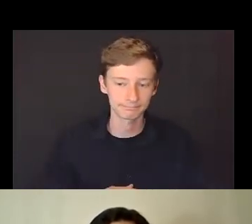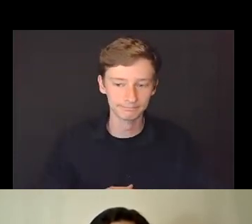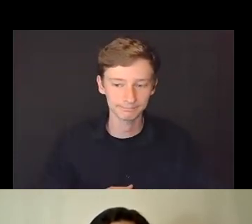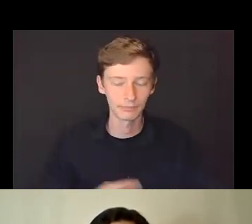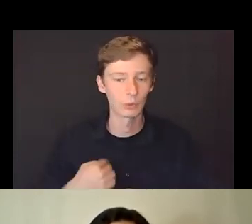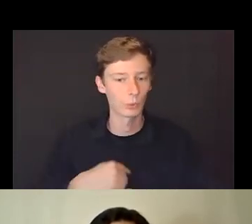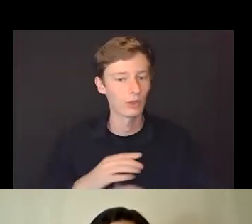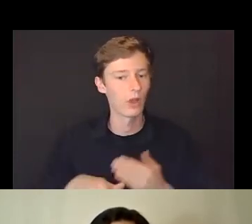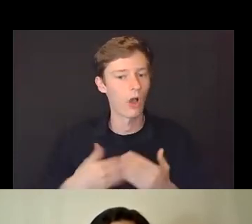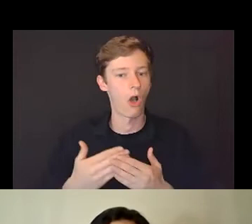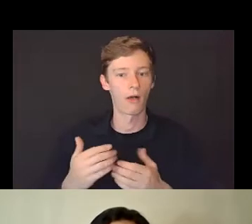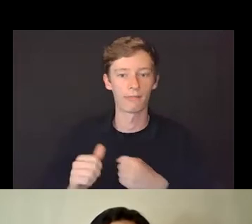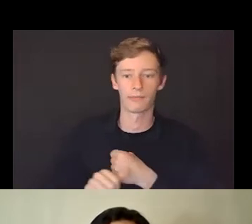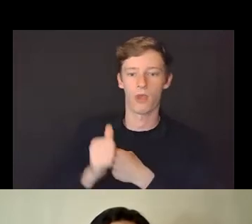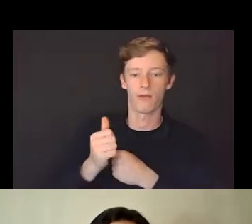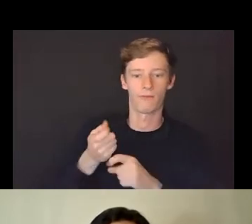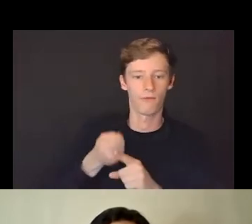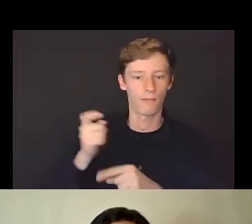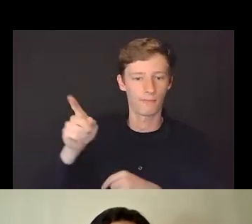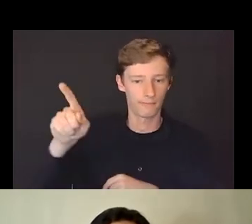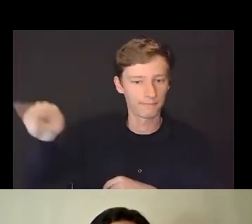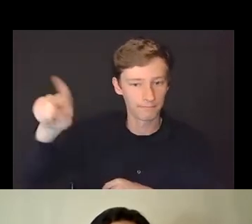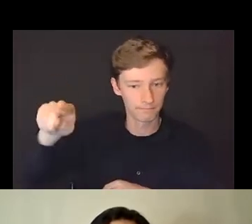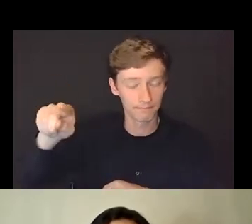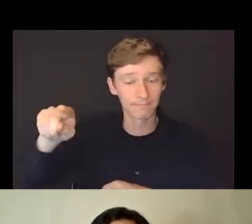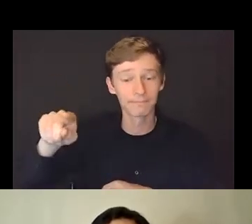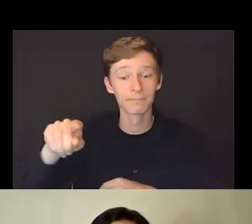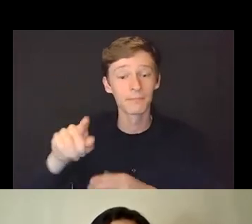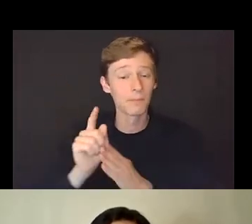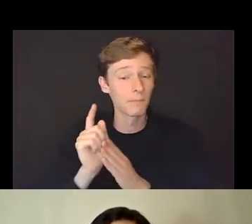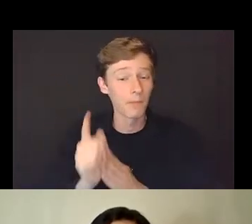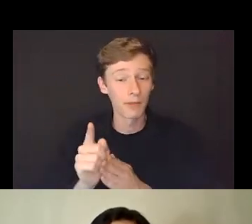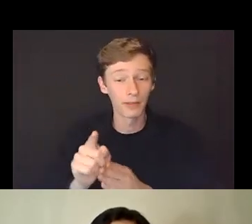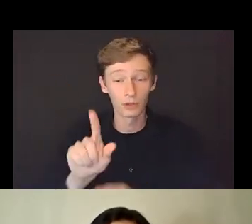as soon as the November 2016 election was over,